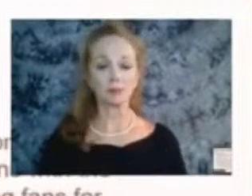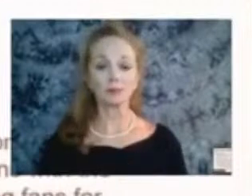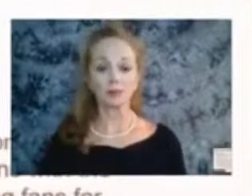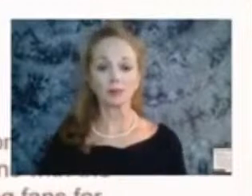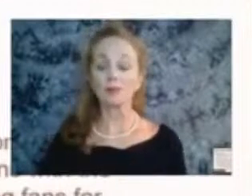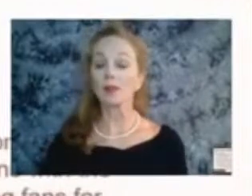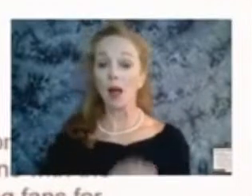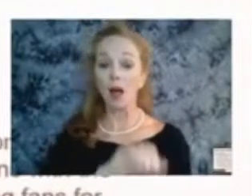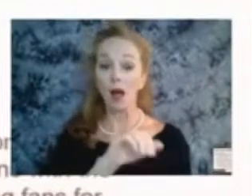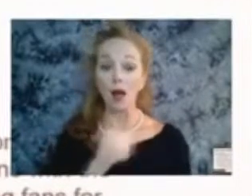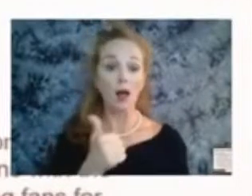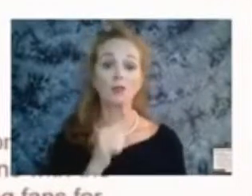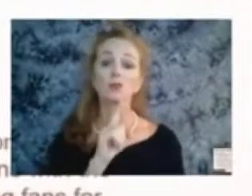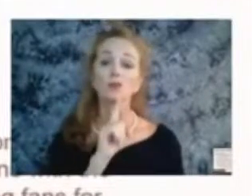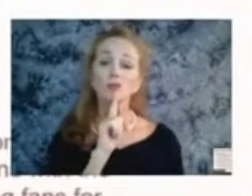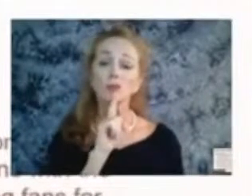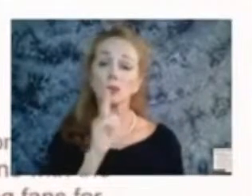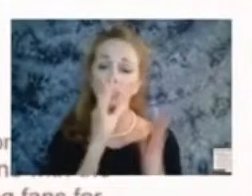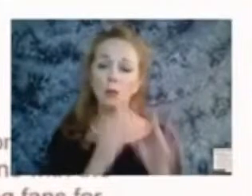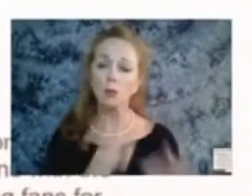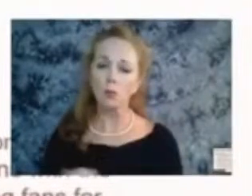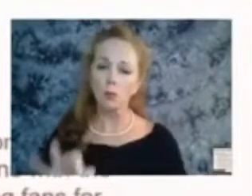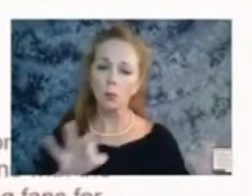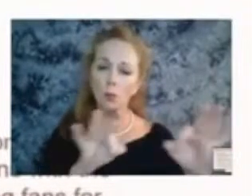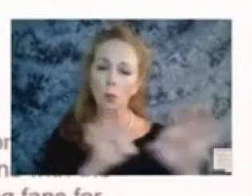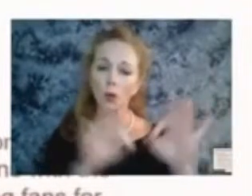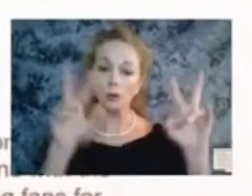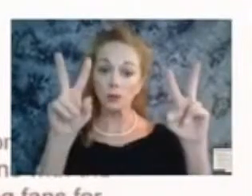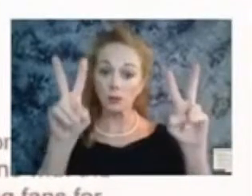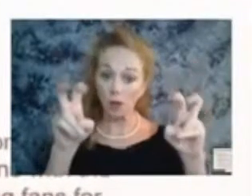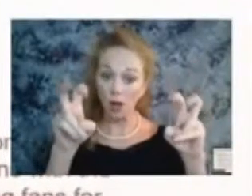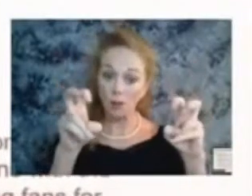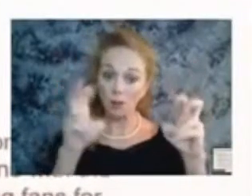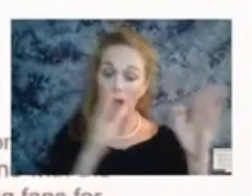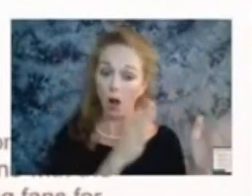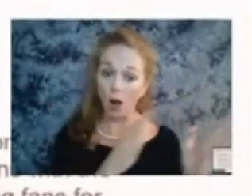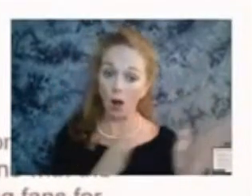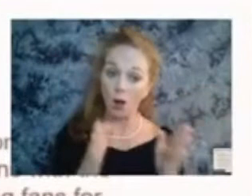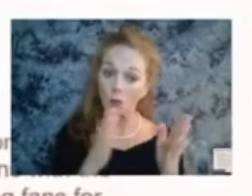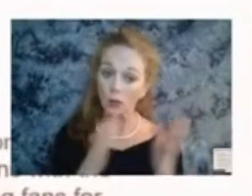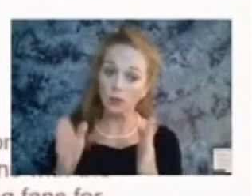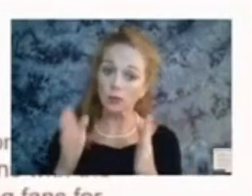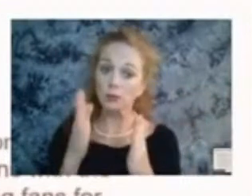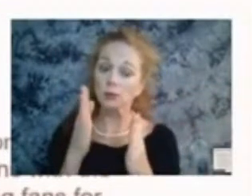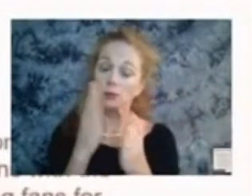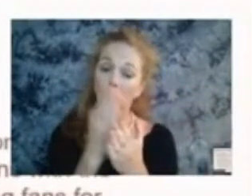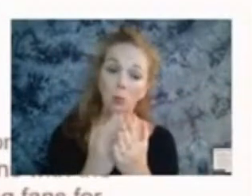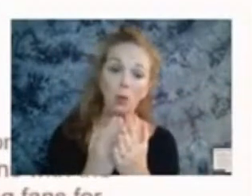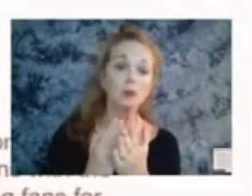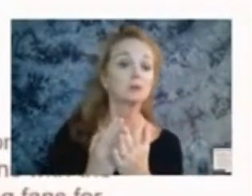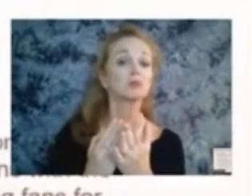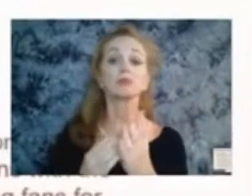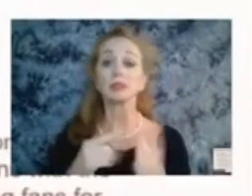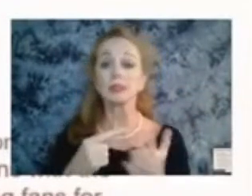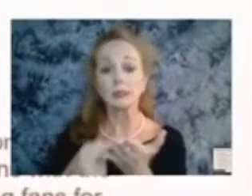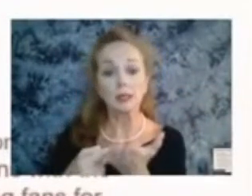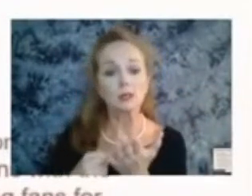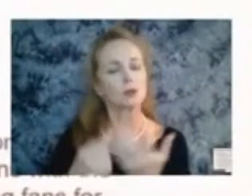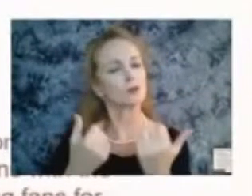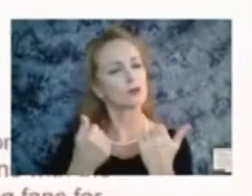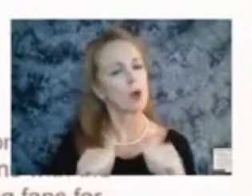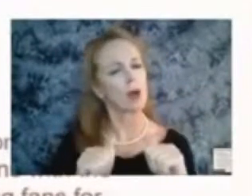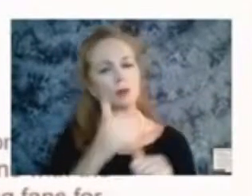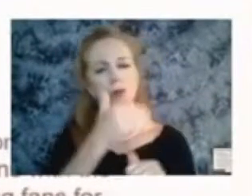Another very, very important topic in the operations side of the house, and that we have tried to do the best we can